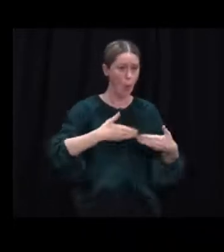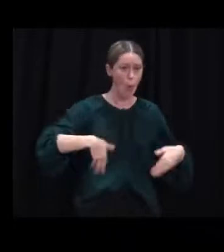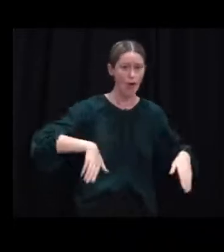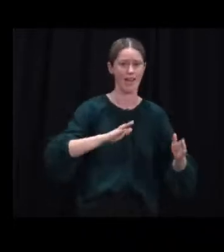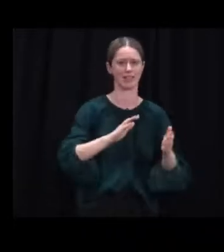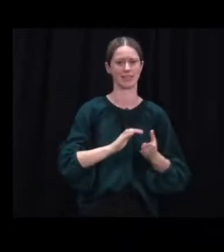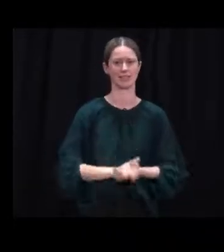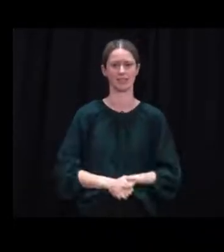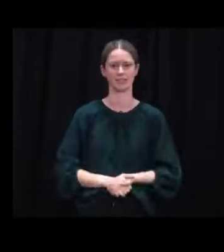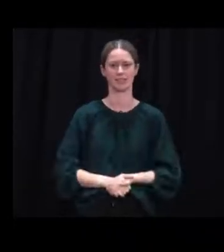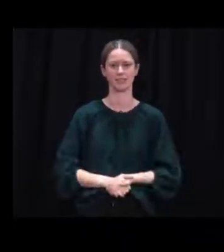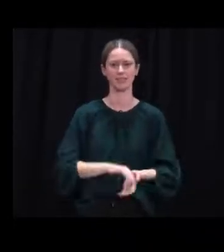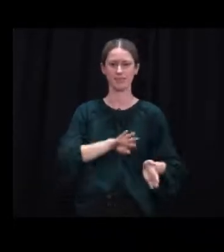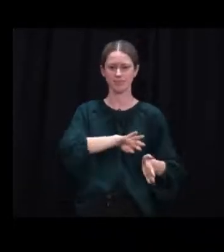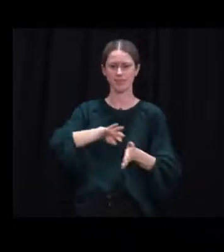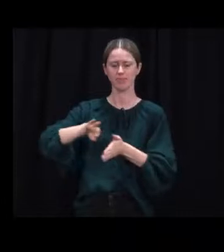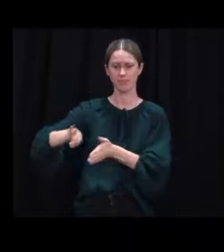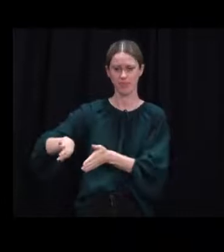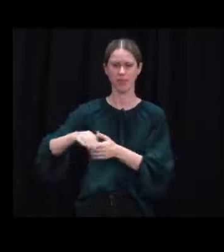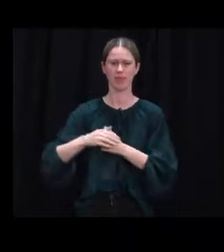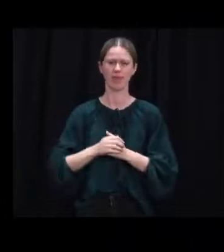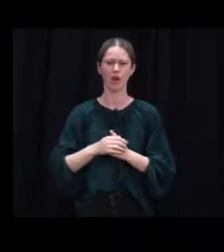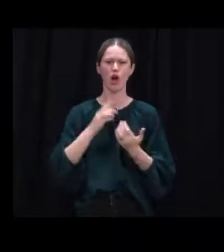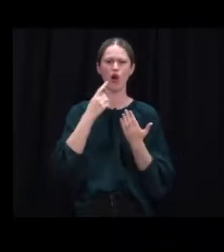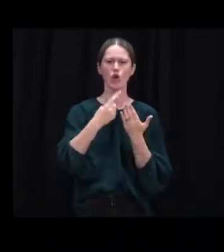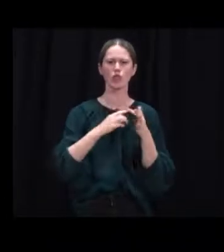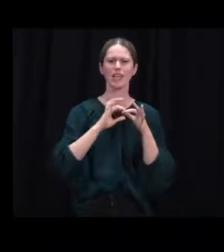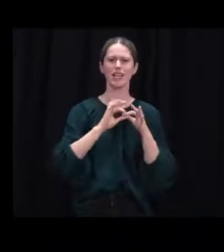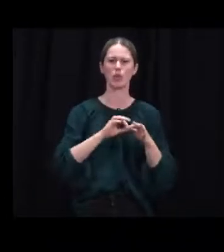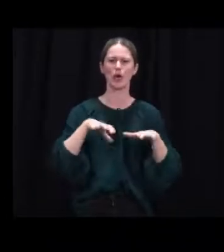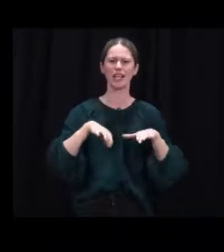and identify any cases there, which will be to everyone's benefit.